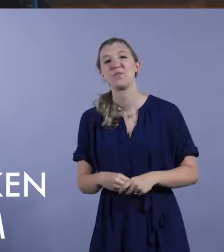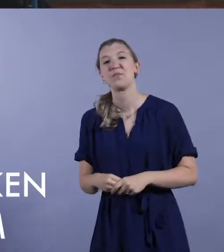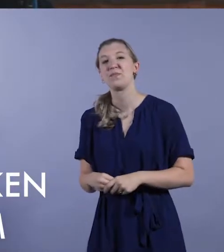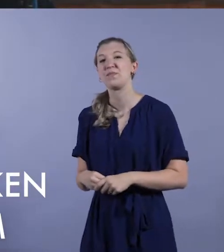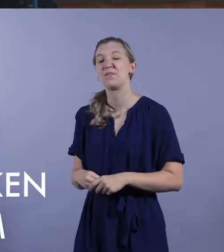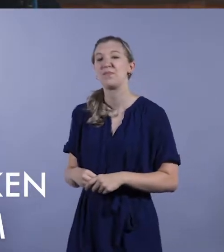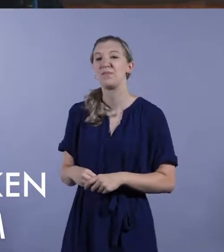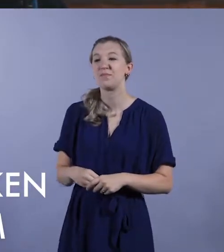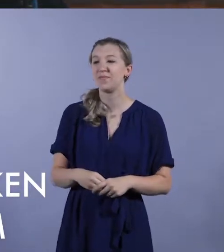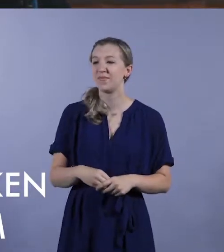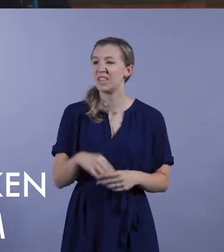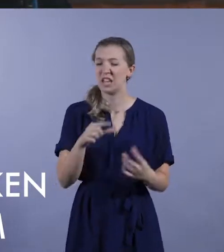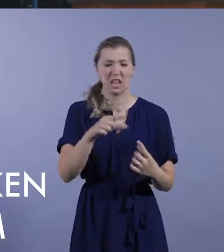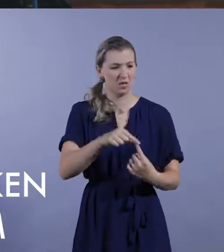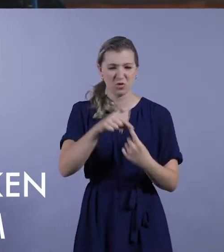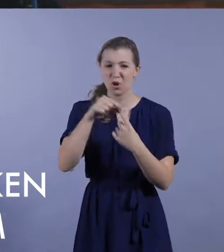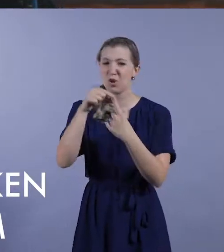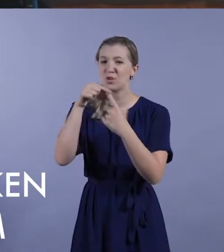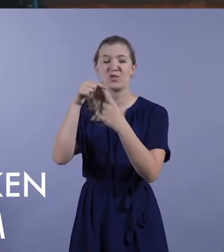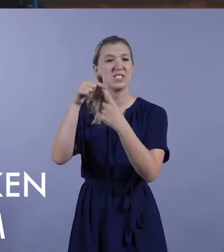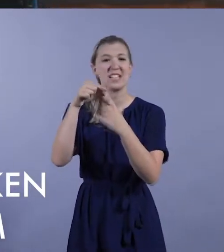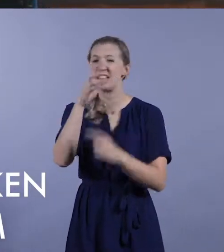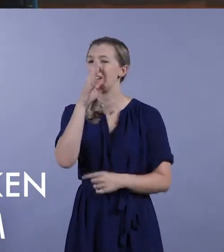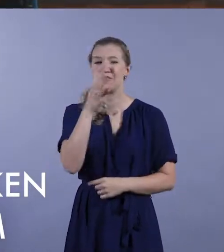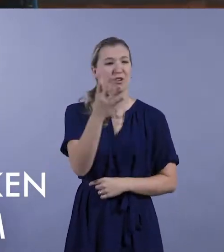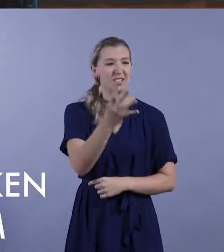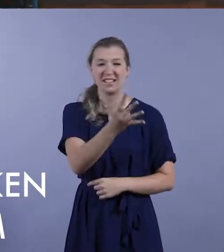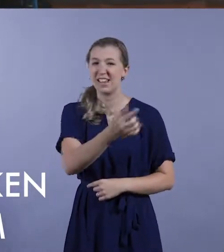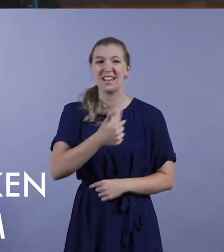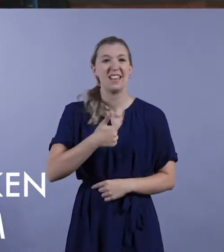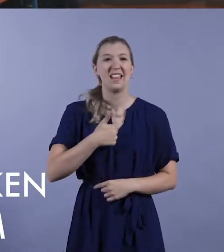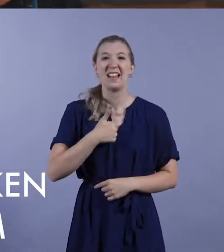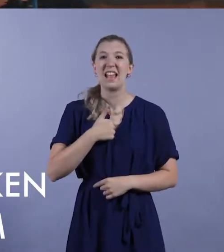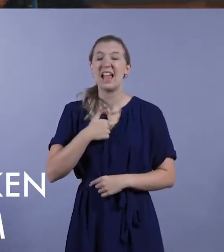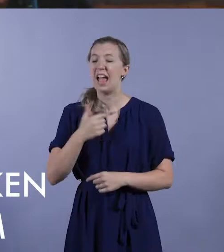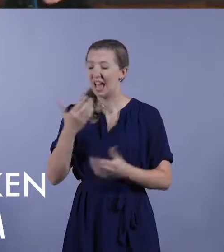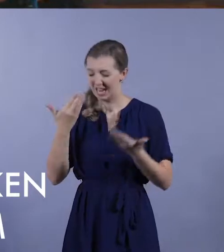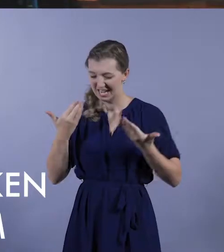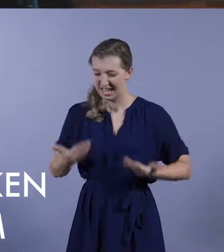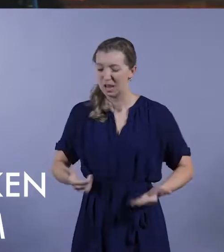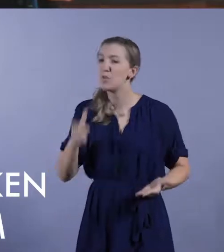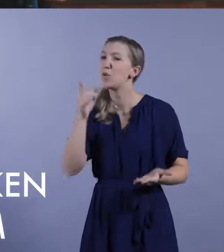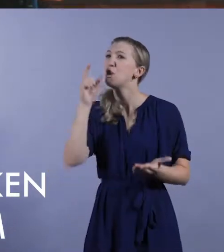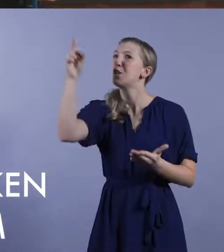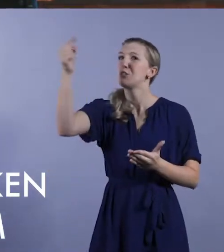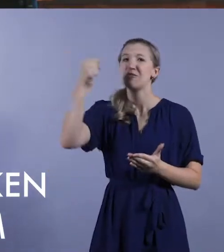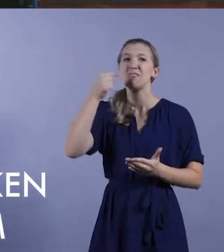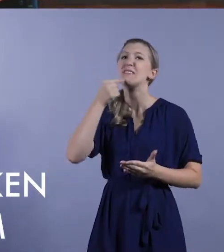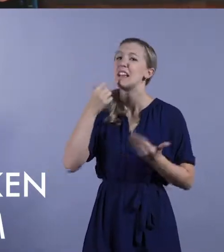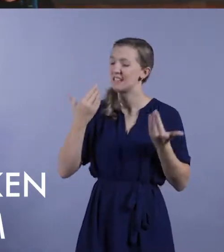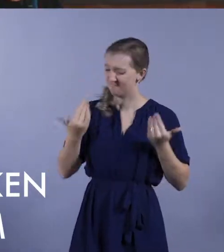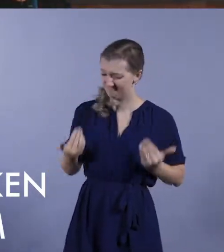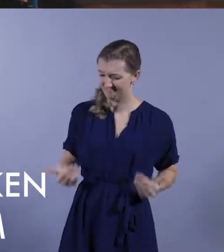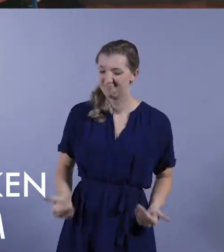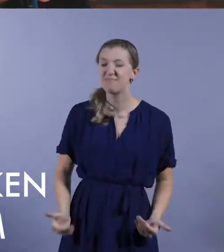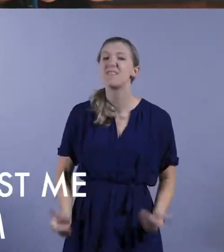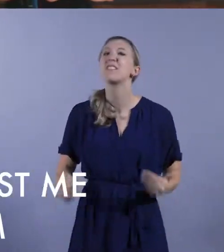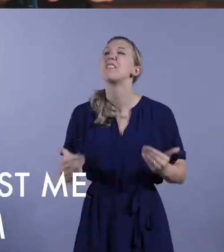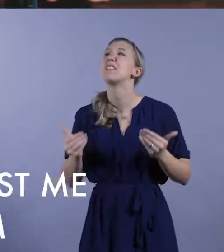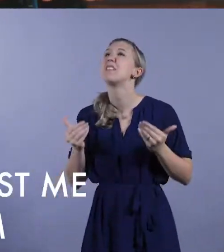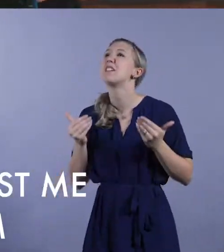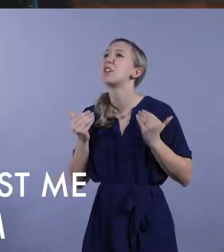am. I am chosen, not forsaken. I am who you say I